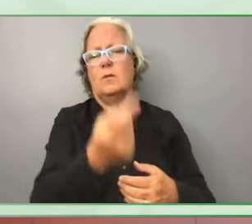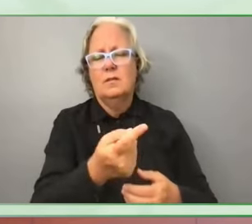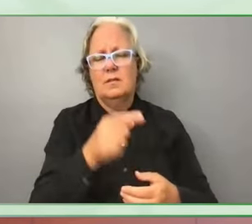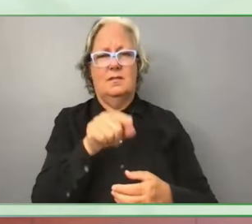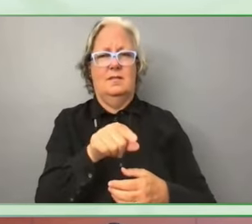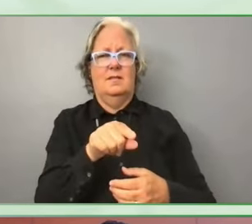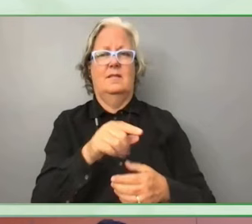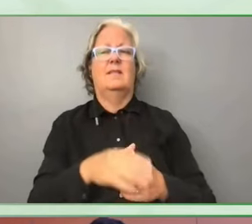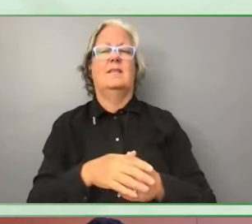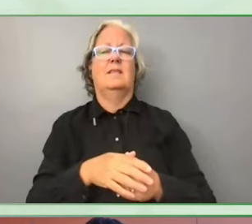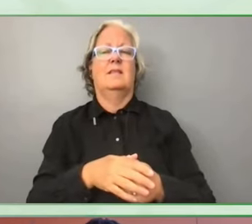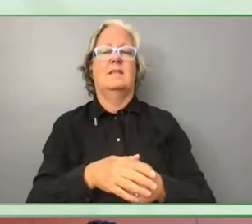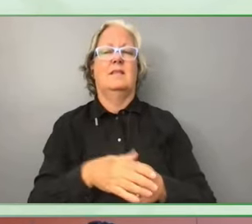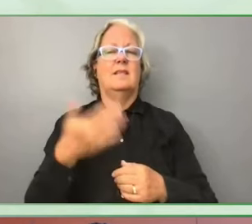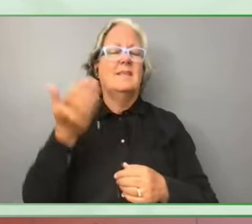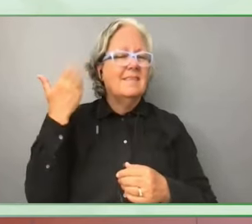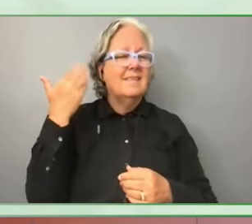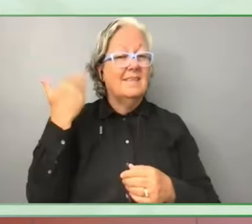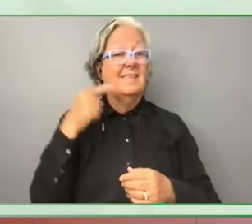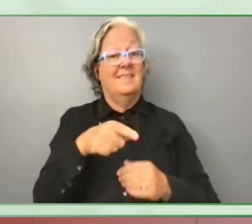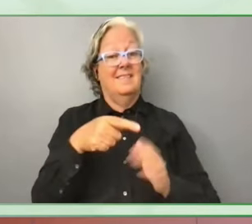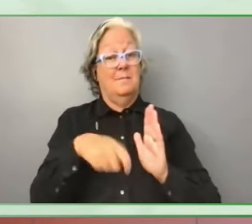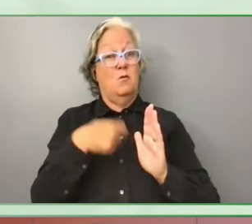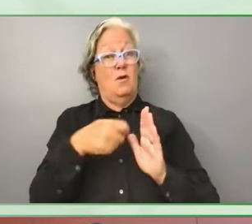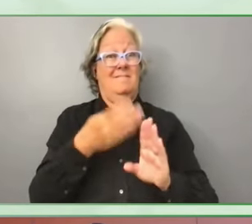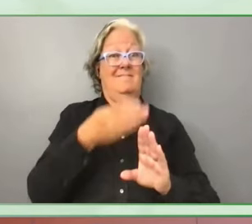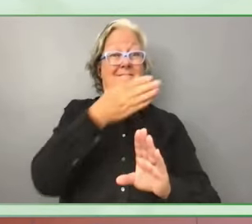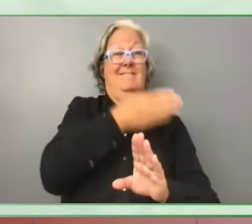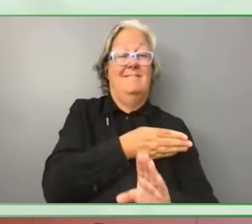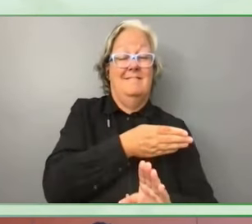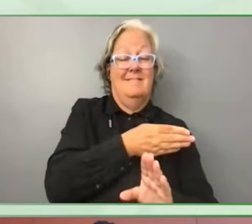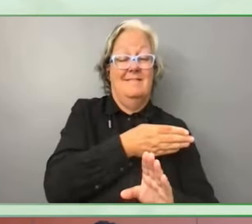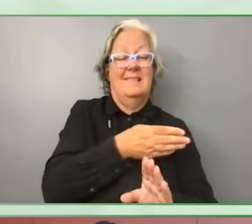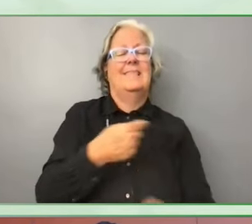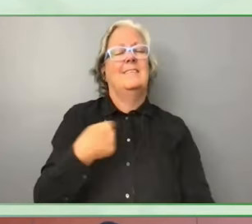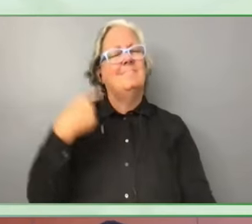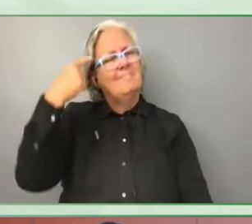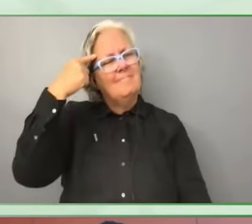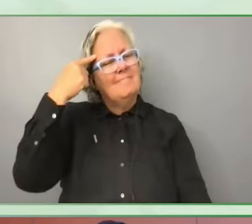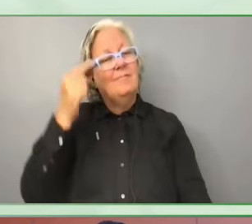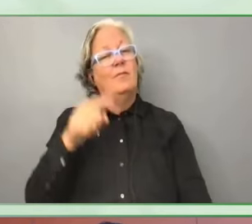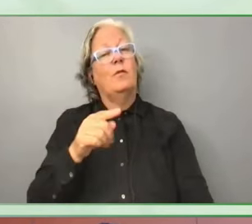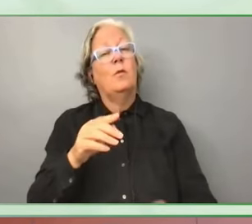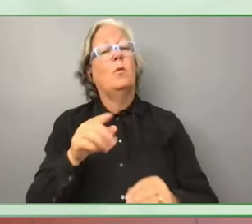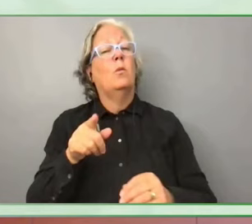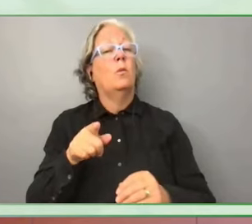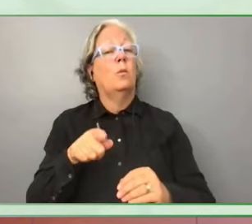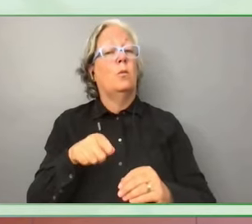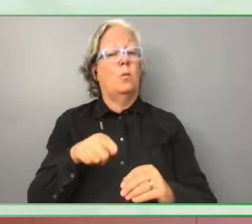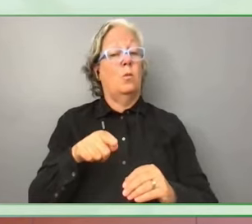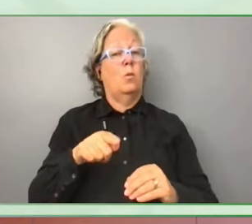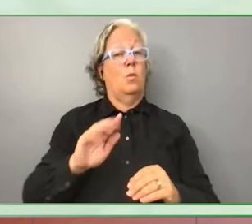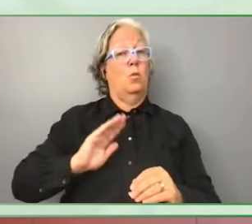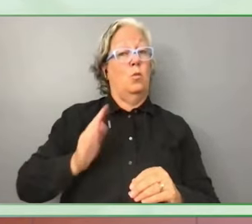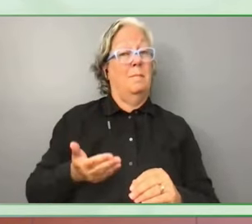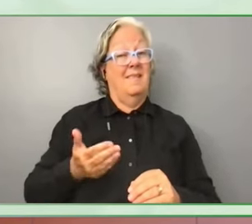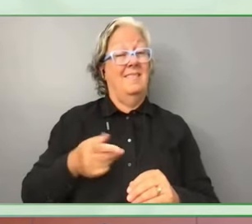this this project, we realized that women and girls with disability in Cameroon, in particular where I